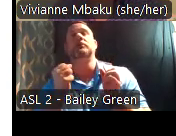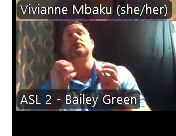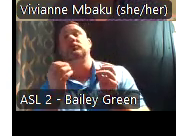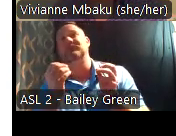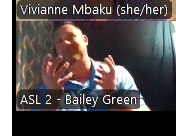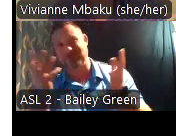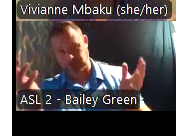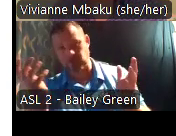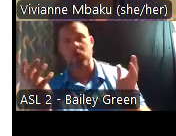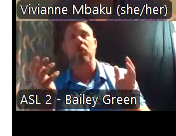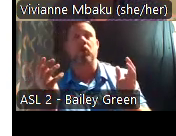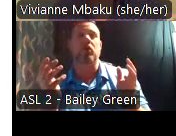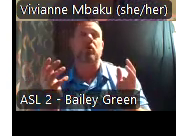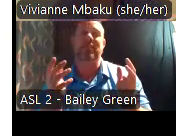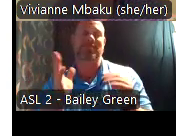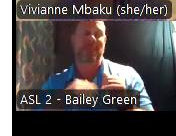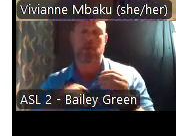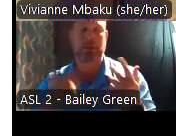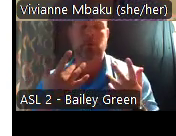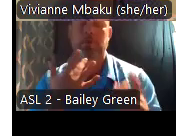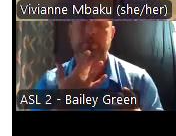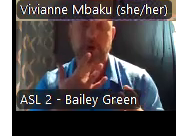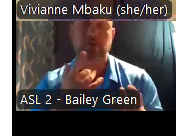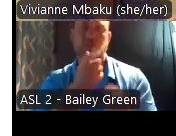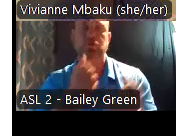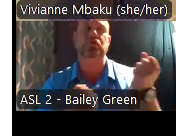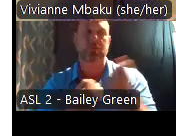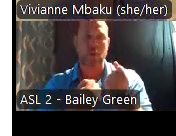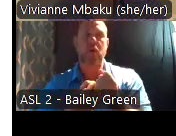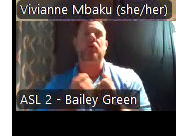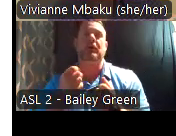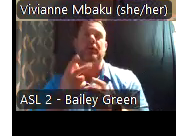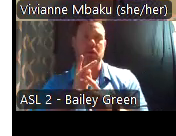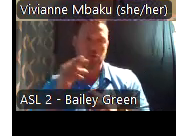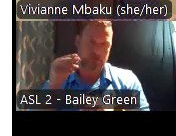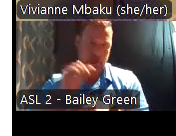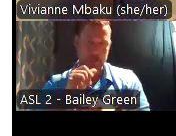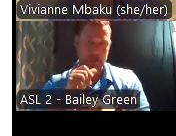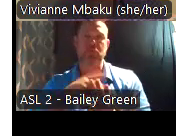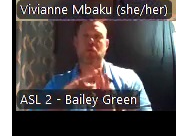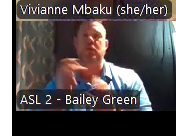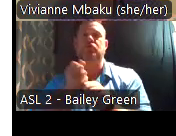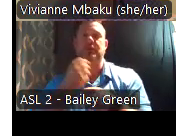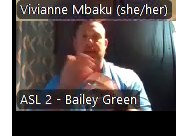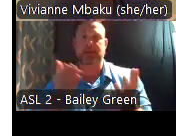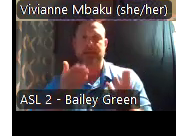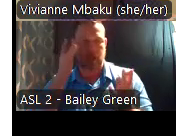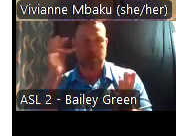So supporting these legal aid organizations through supporting the loan repayment programs that have been created here in